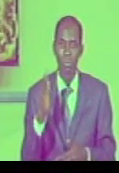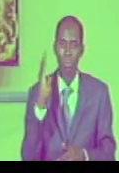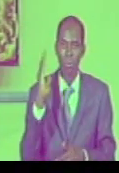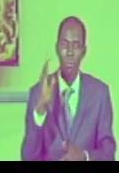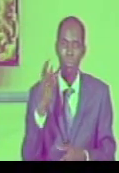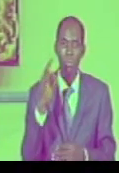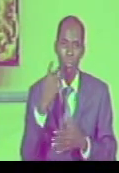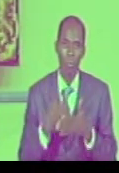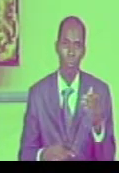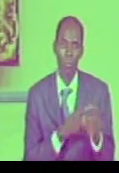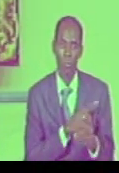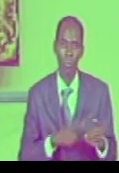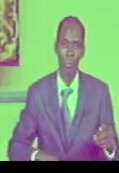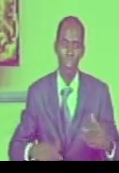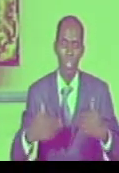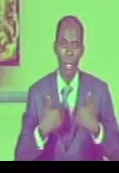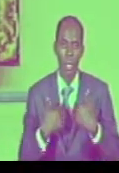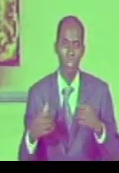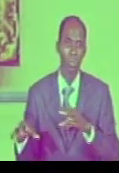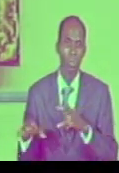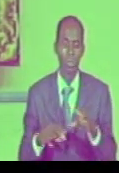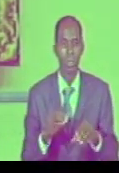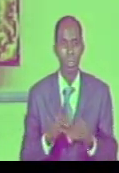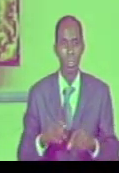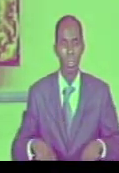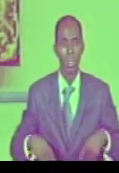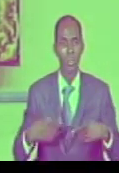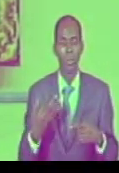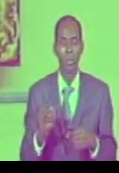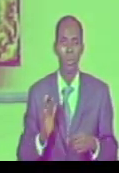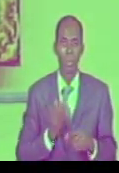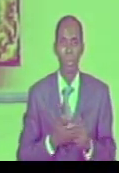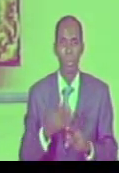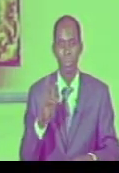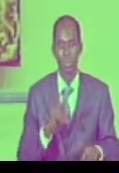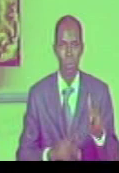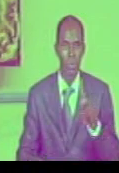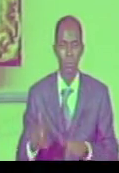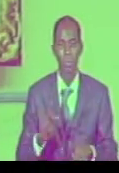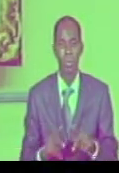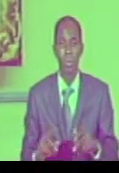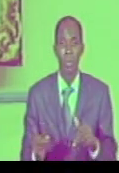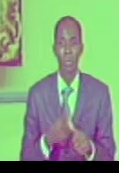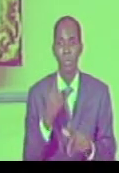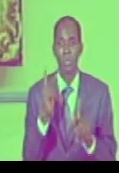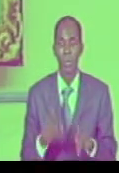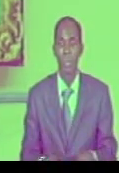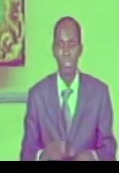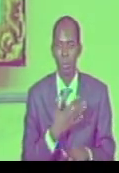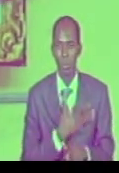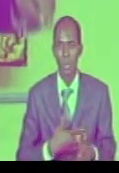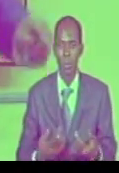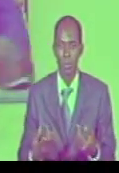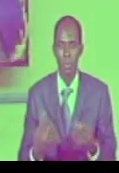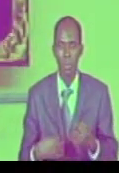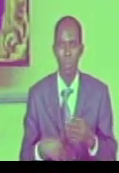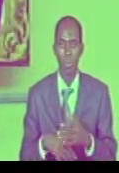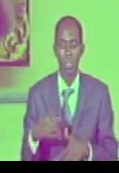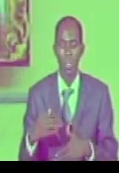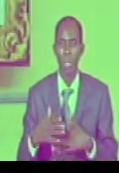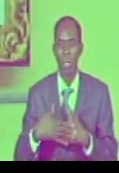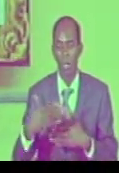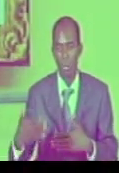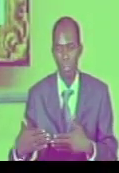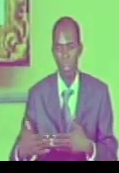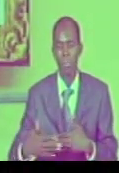God has done in the life of some of our brethren. The first testifier, very quickly, should come up here now. And then after that, the